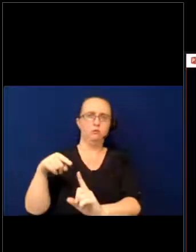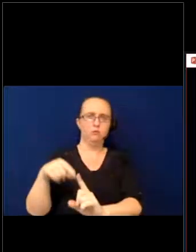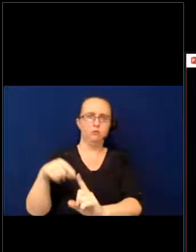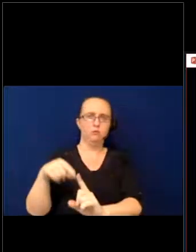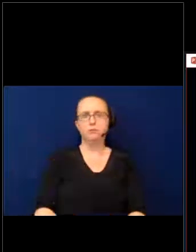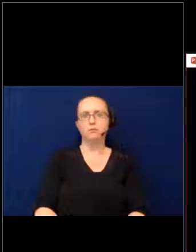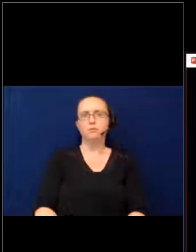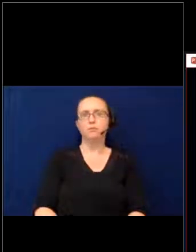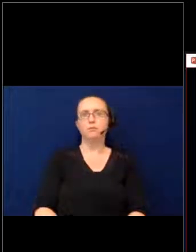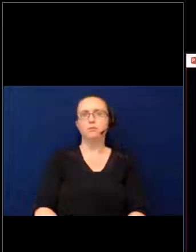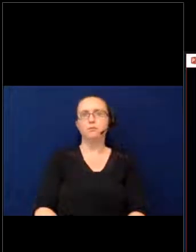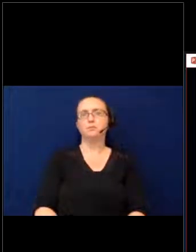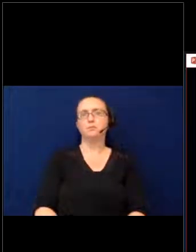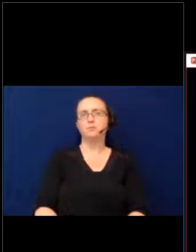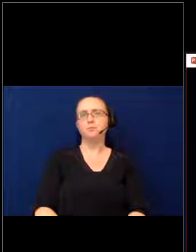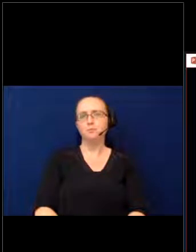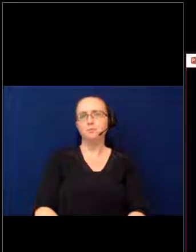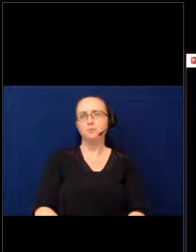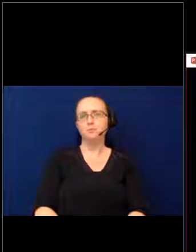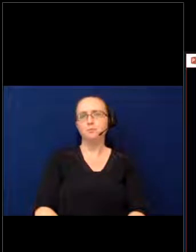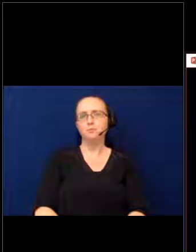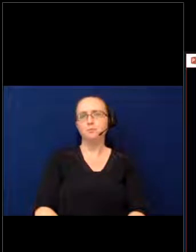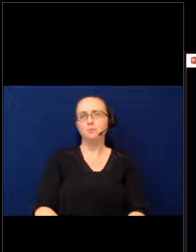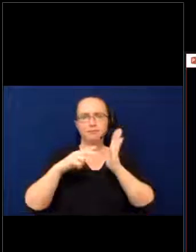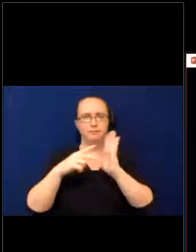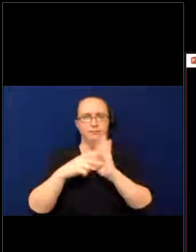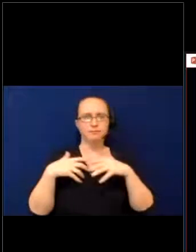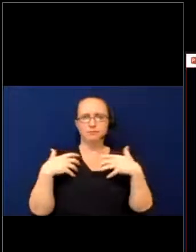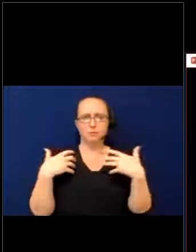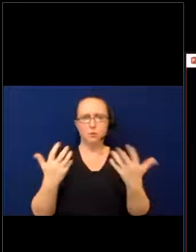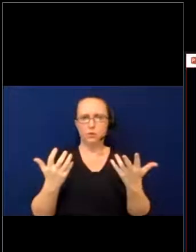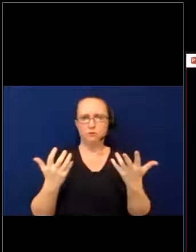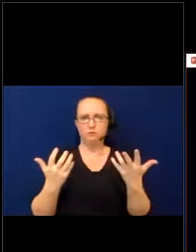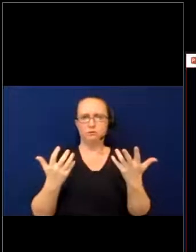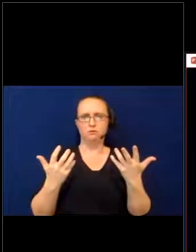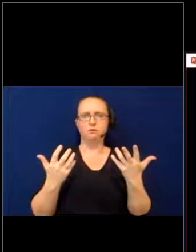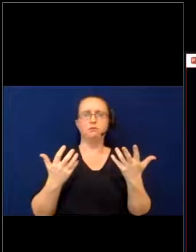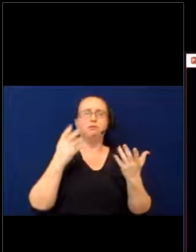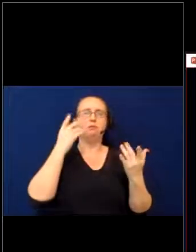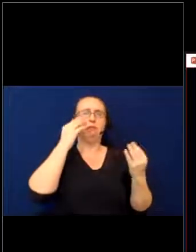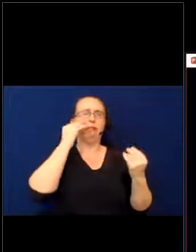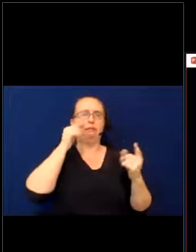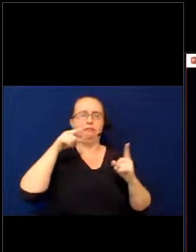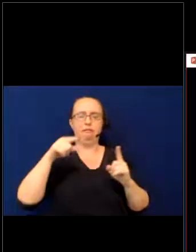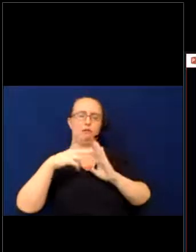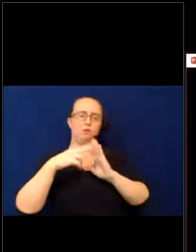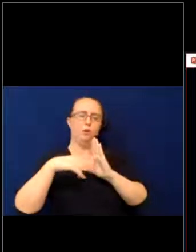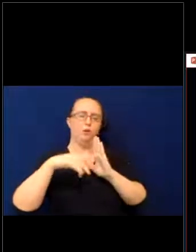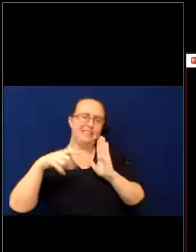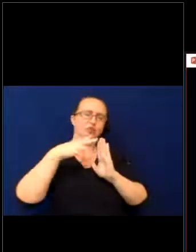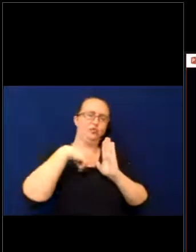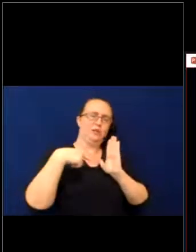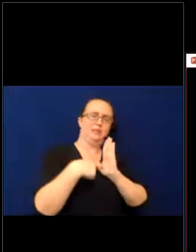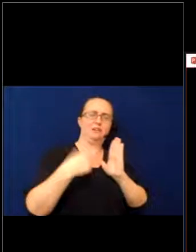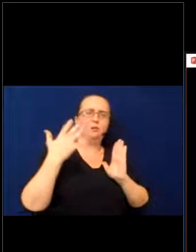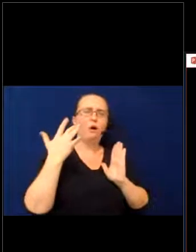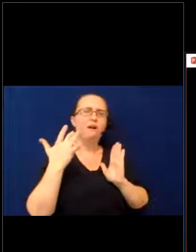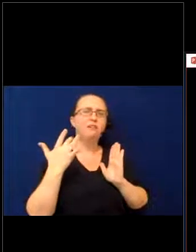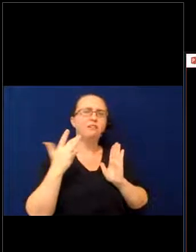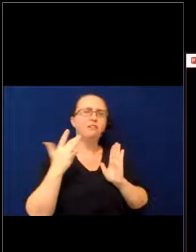Focusing on the reader means think of why that reader needs to read your document or your email or